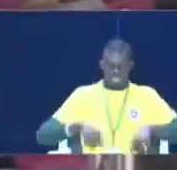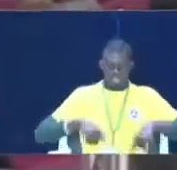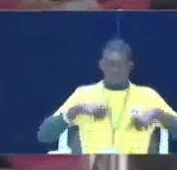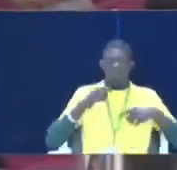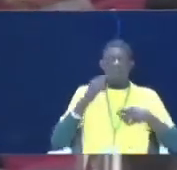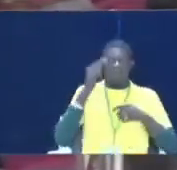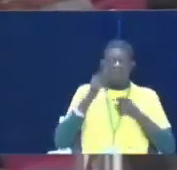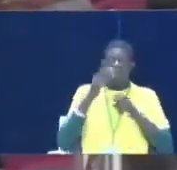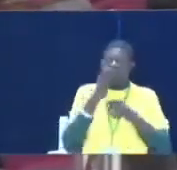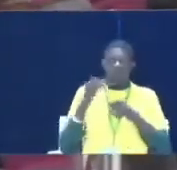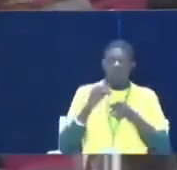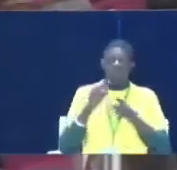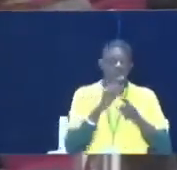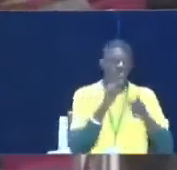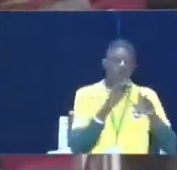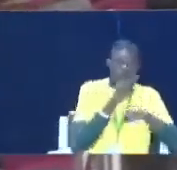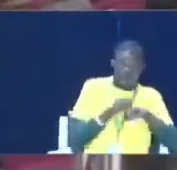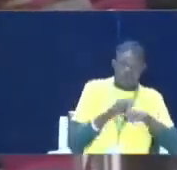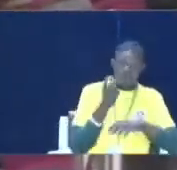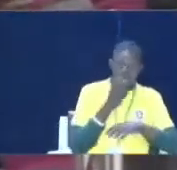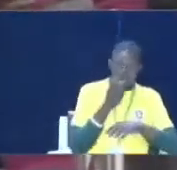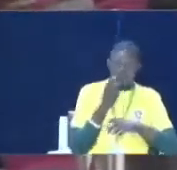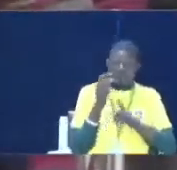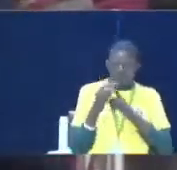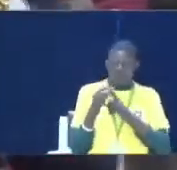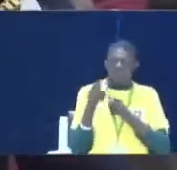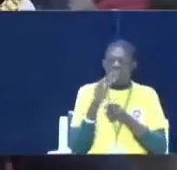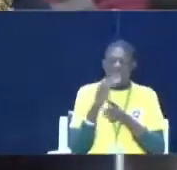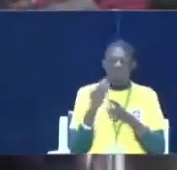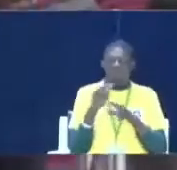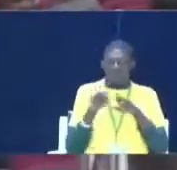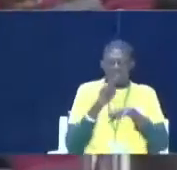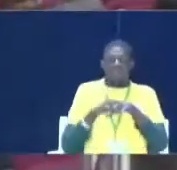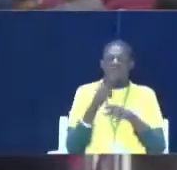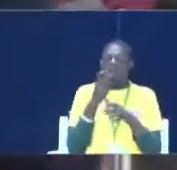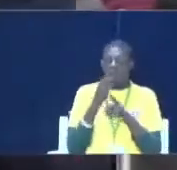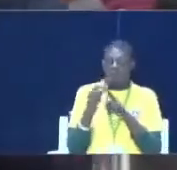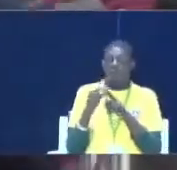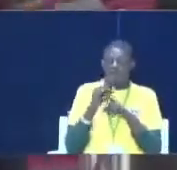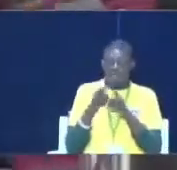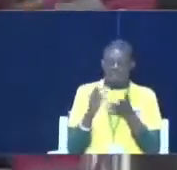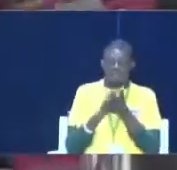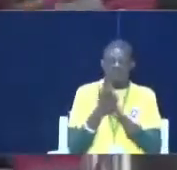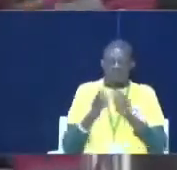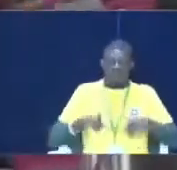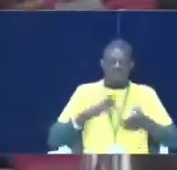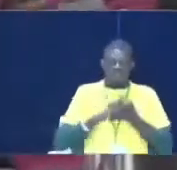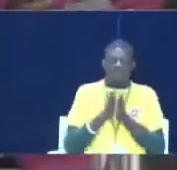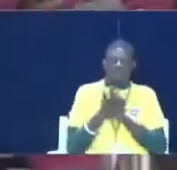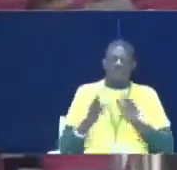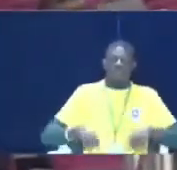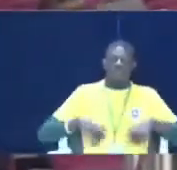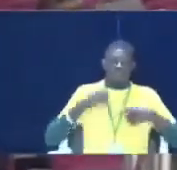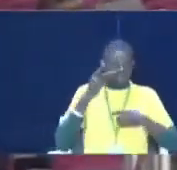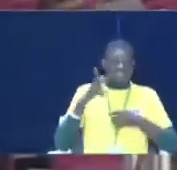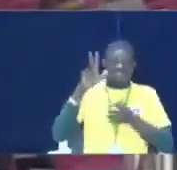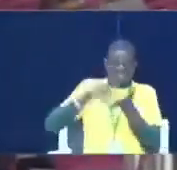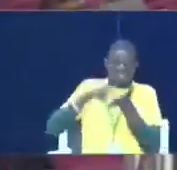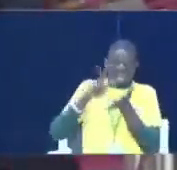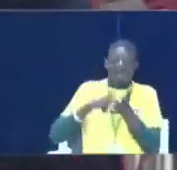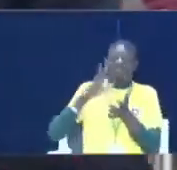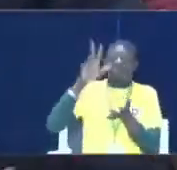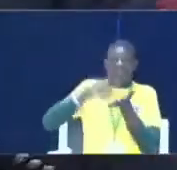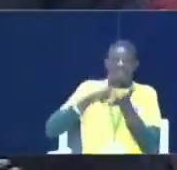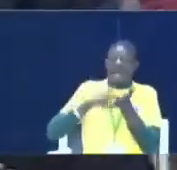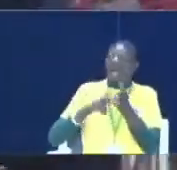man can be speaking ordinary words and you think they are ordinary words. But when it begins to come, it gives life. And you see 3,000 men begin to come